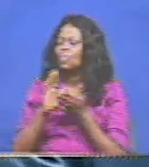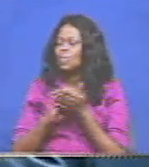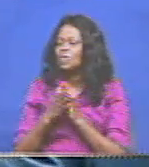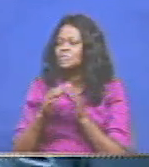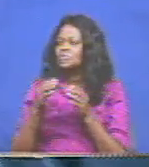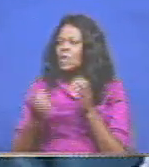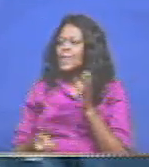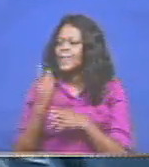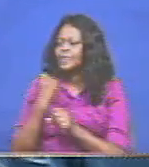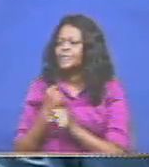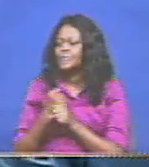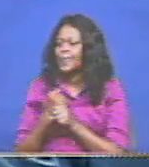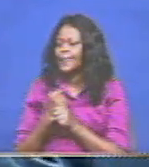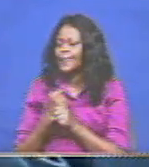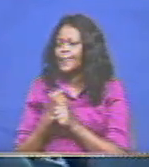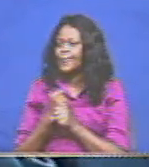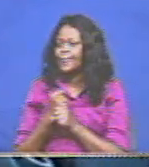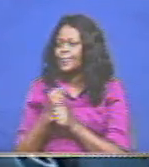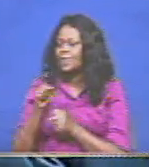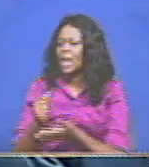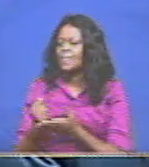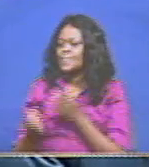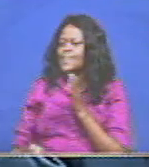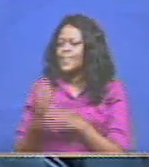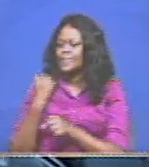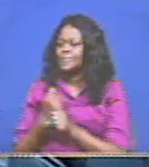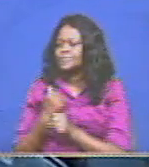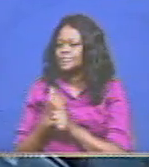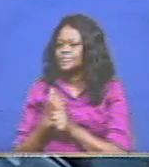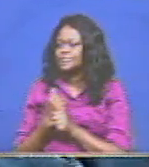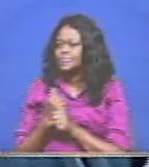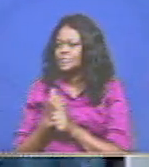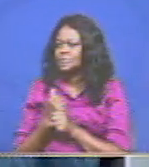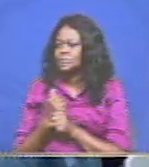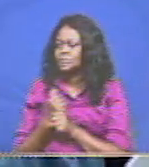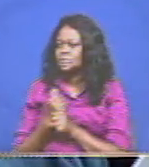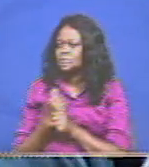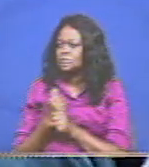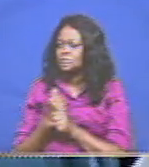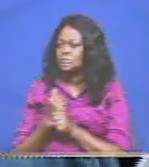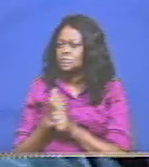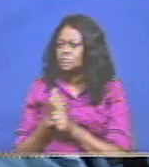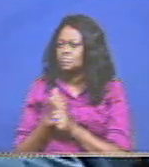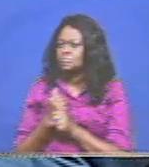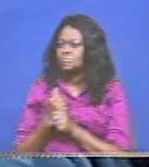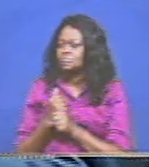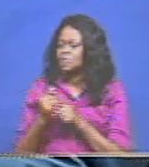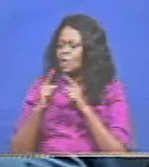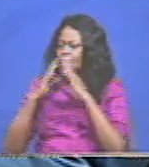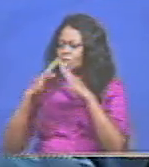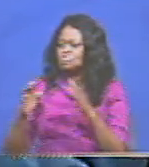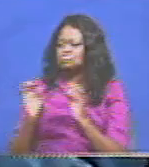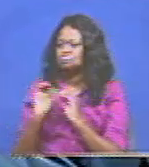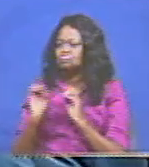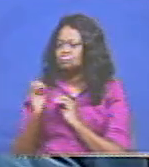that farming also creates jobs. And therefore, once, let me not talk much about housing, though it's